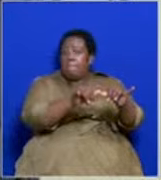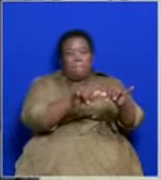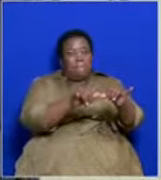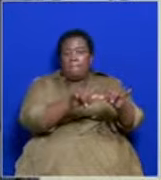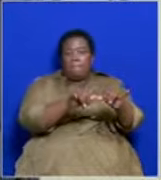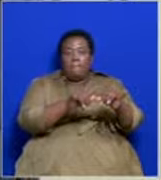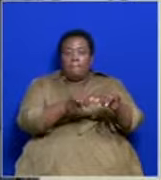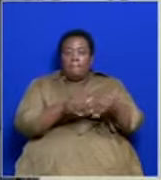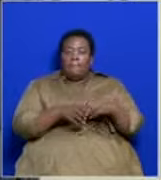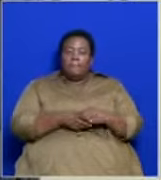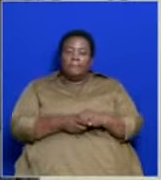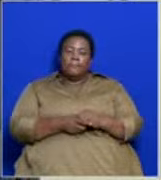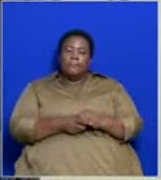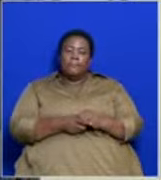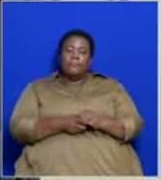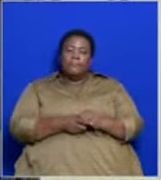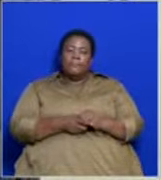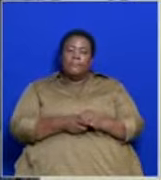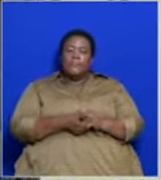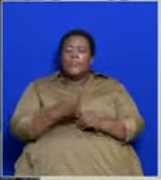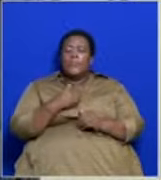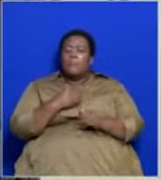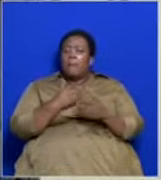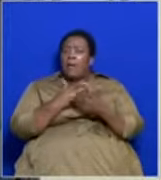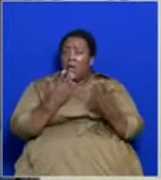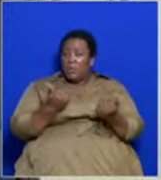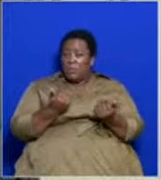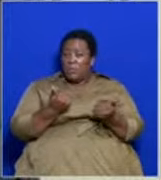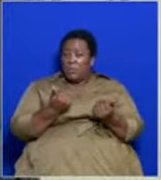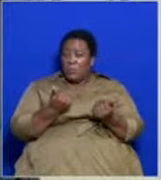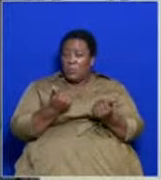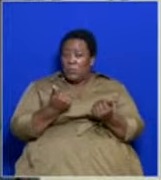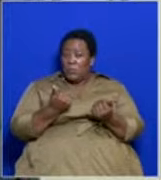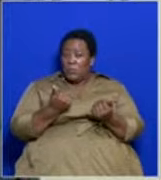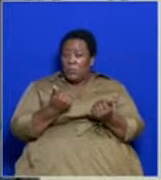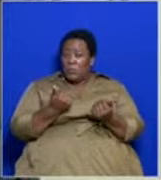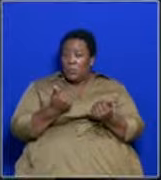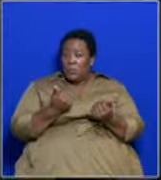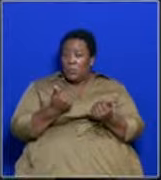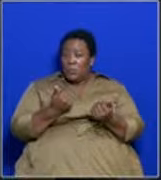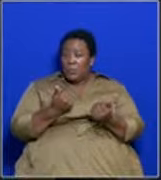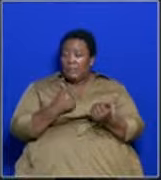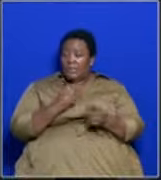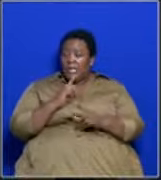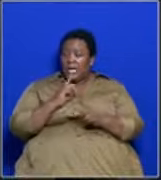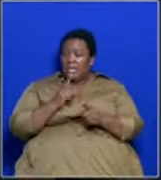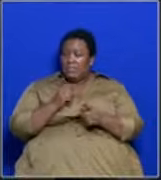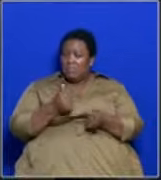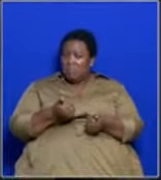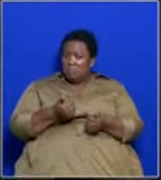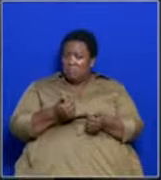I do not know if I have answered you sufficiently.